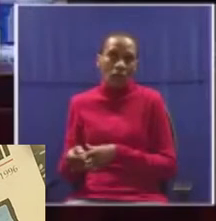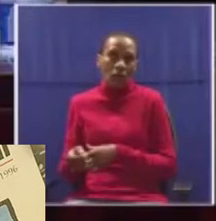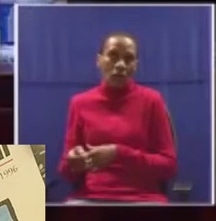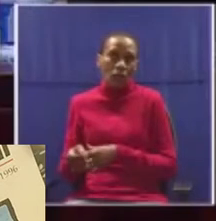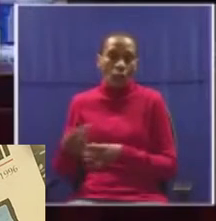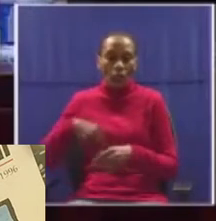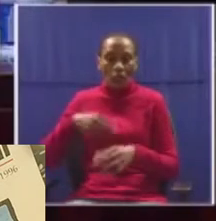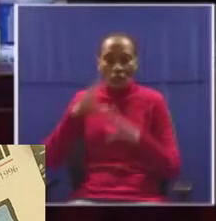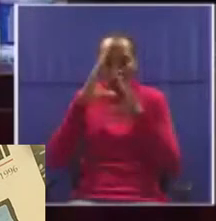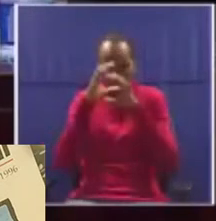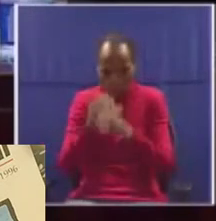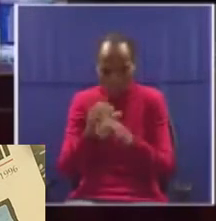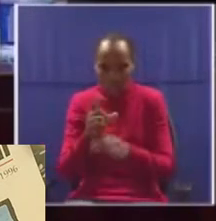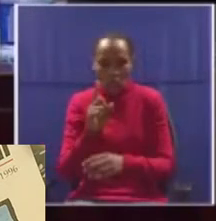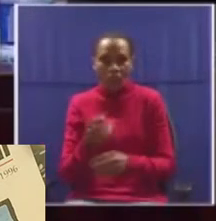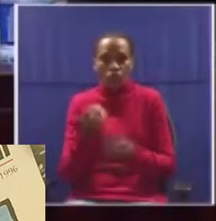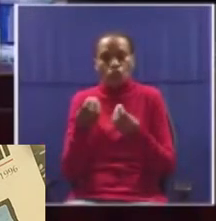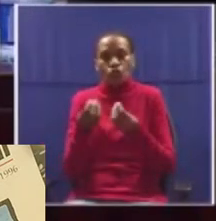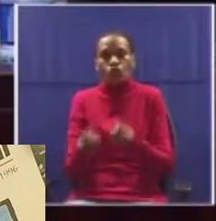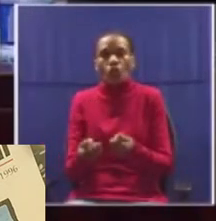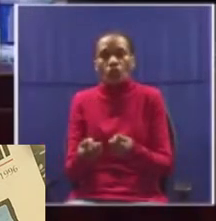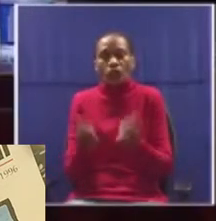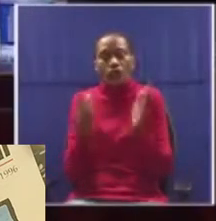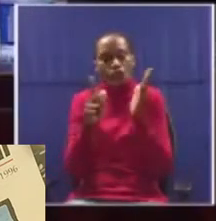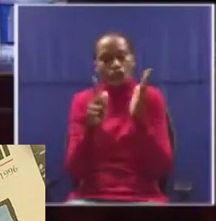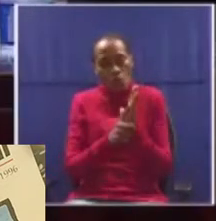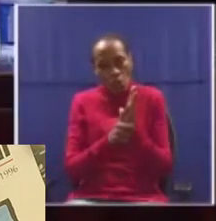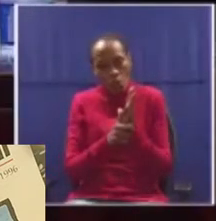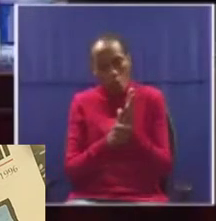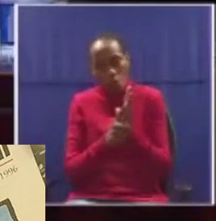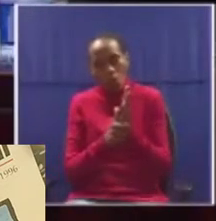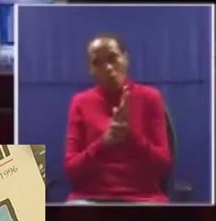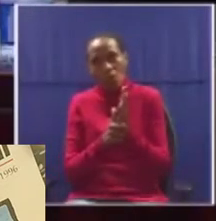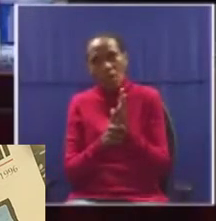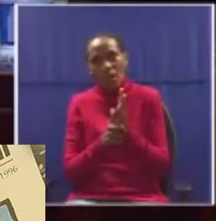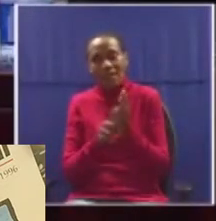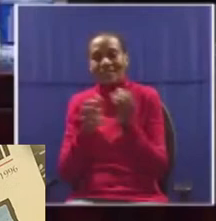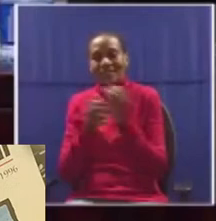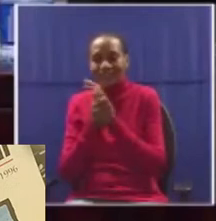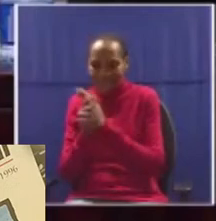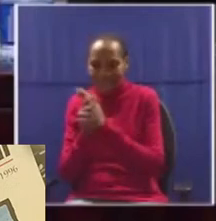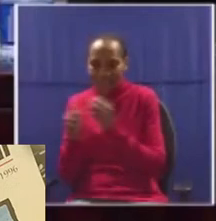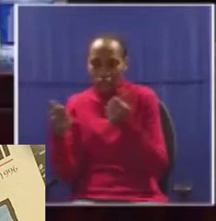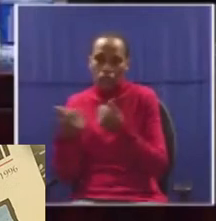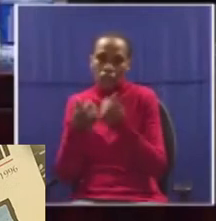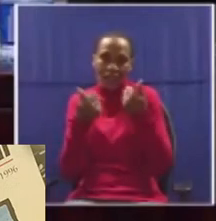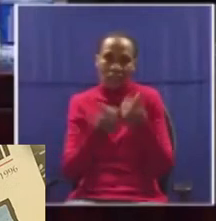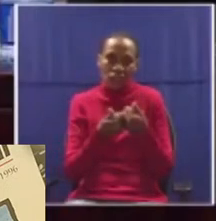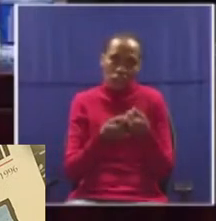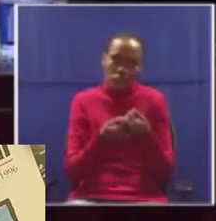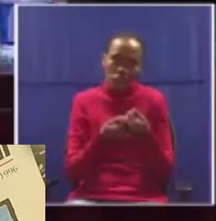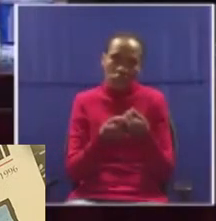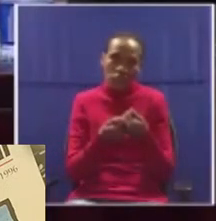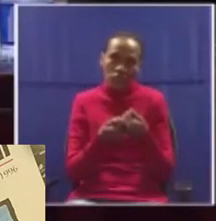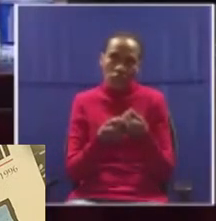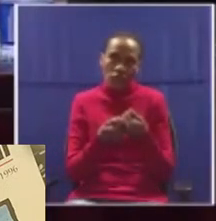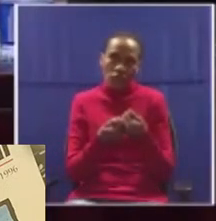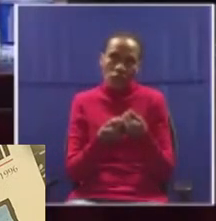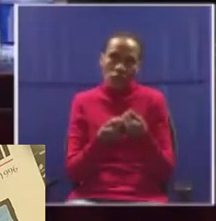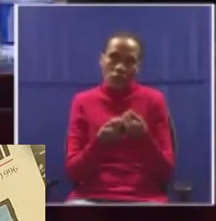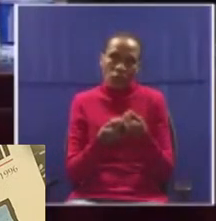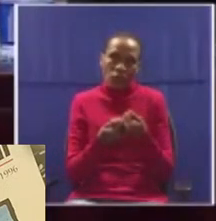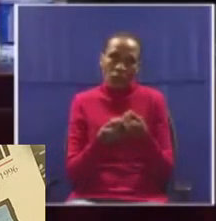is being carried out to deal with legislative and capability gets of defeating and